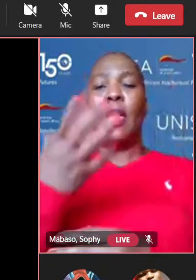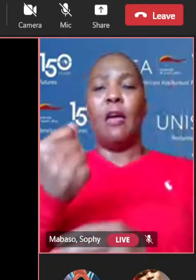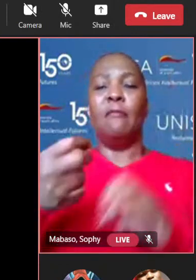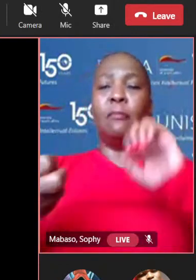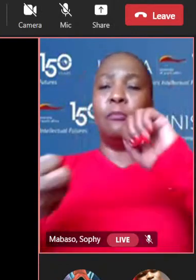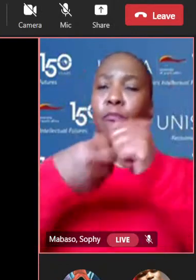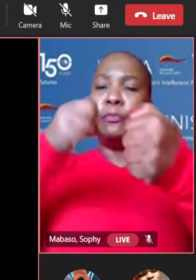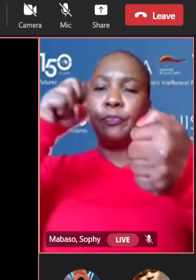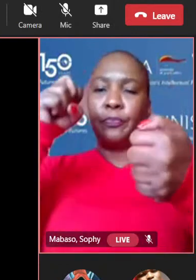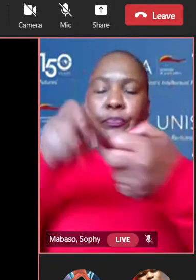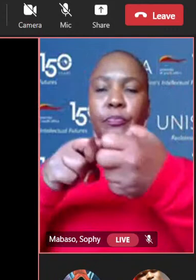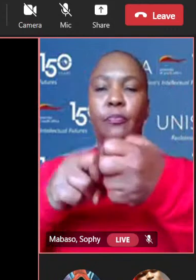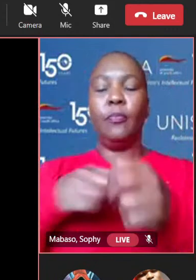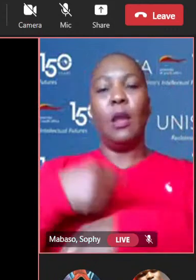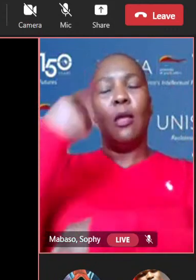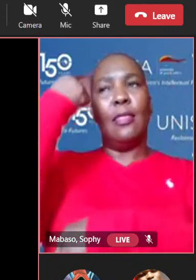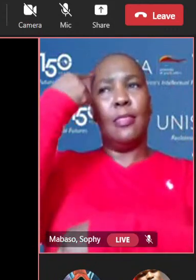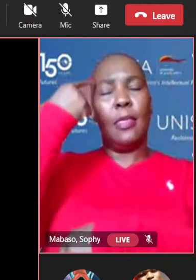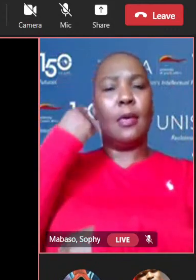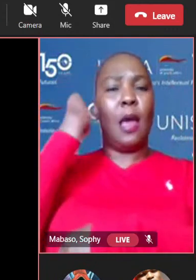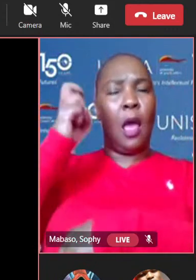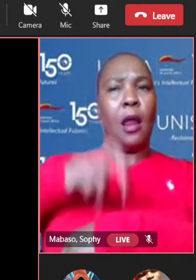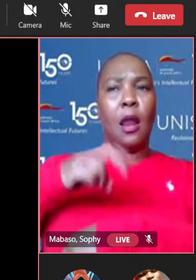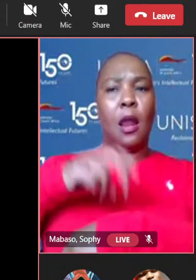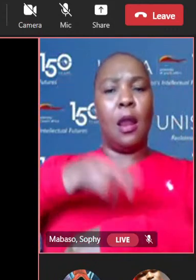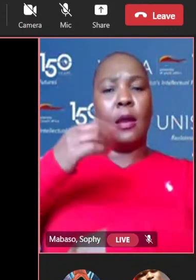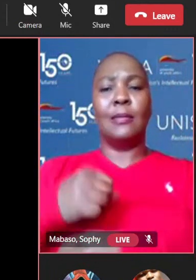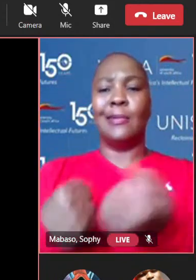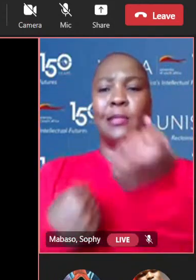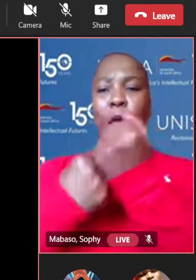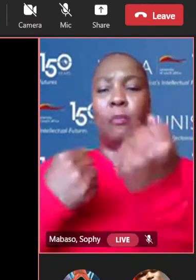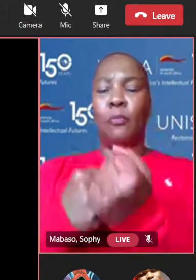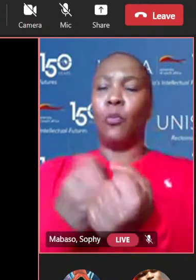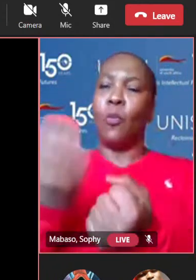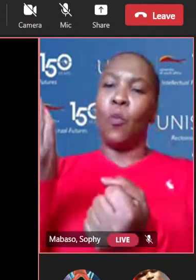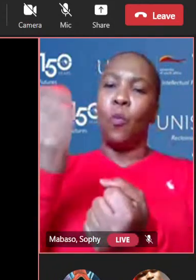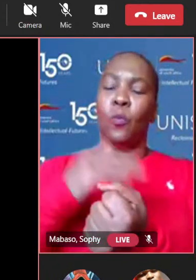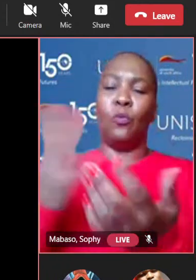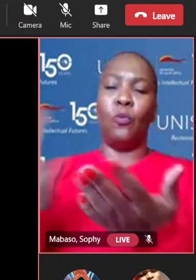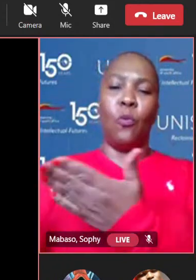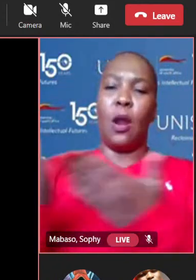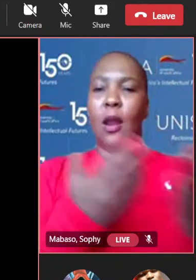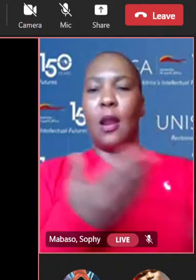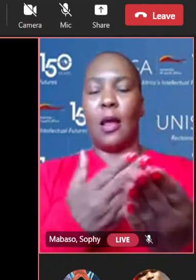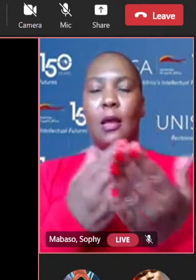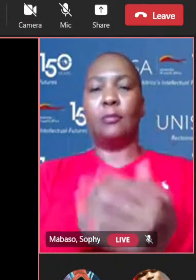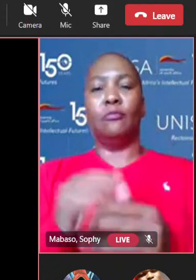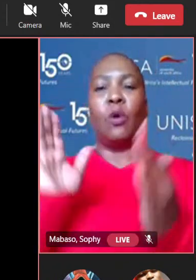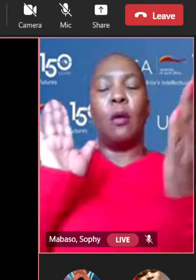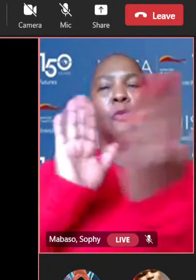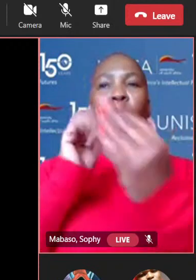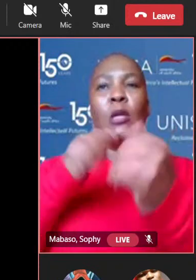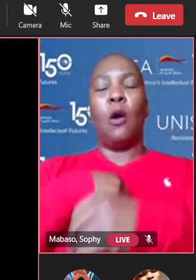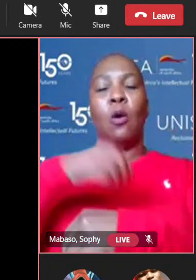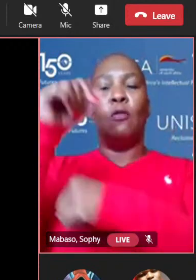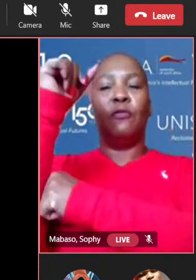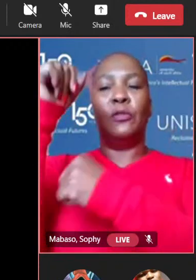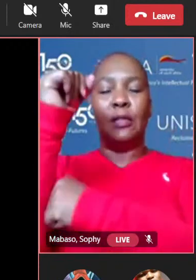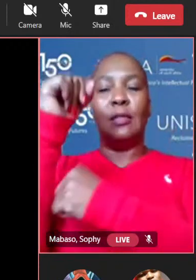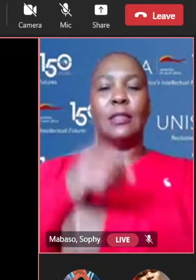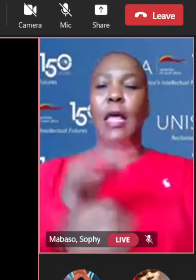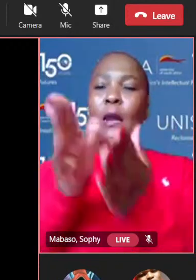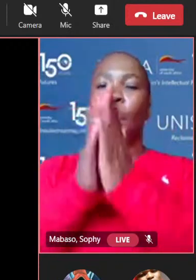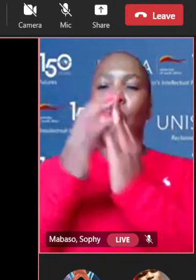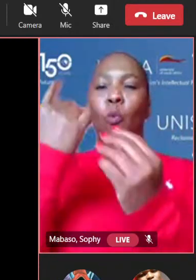you think you need support, you are welcome to approach the office, request a one-on-one session. They are